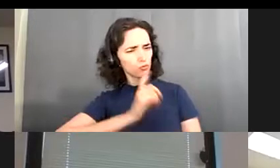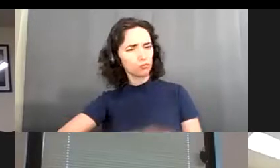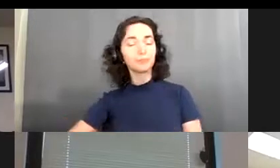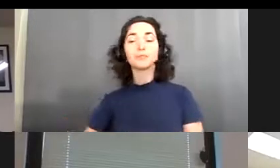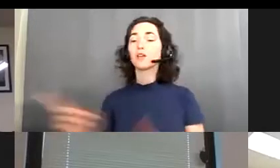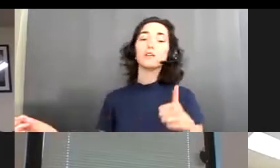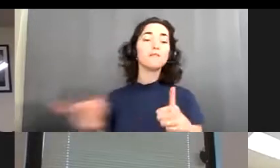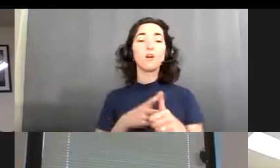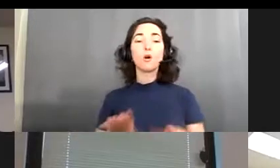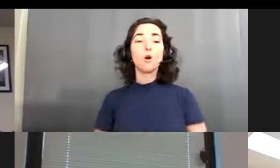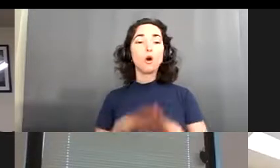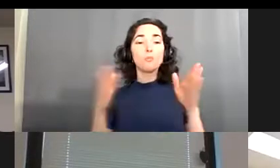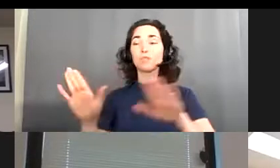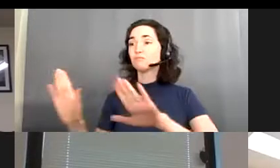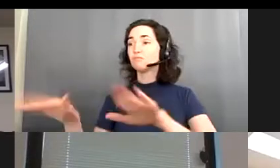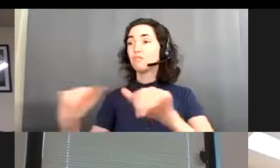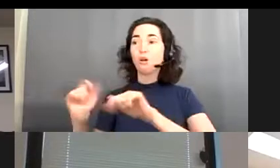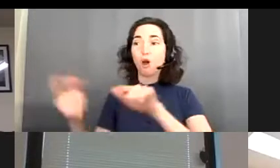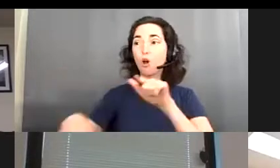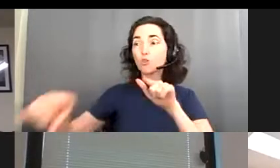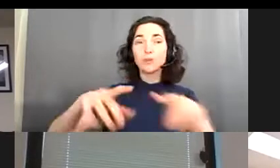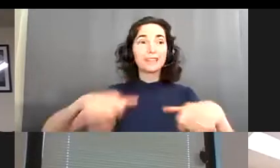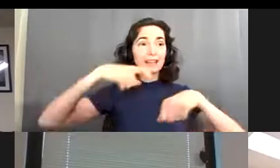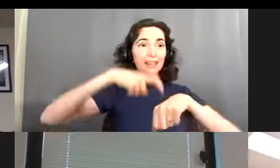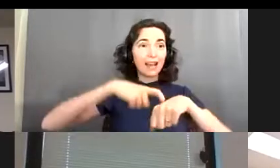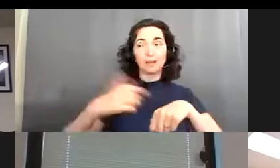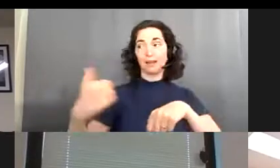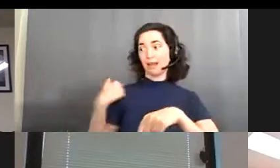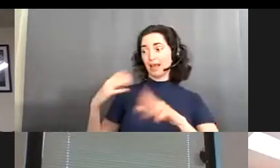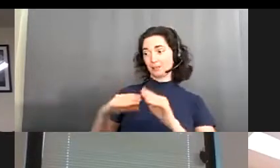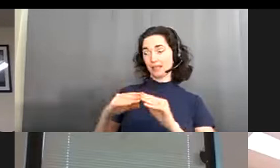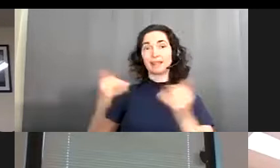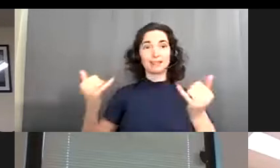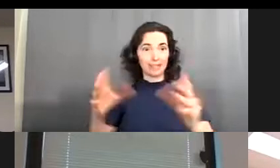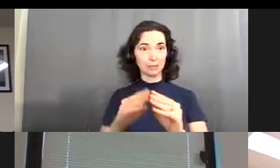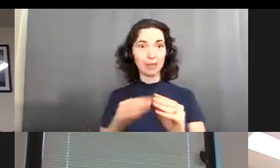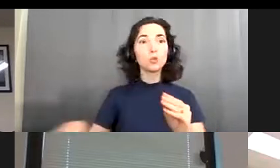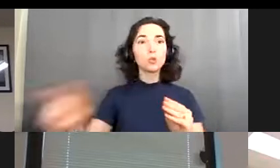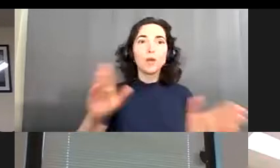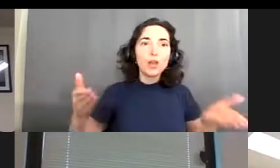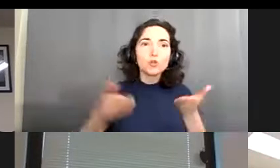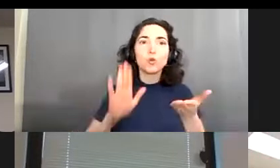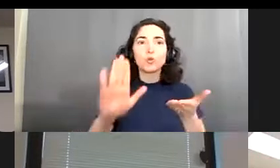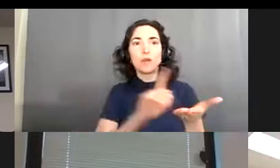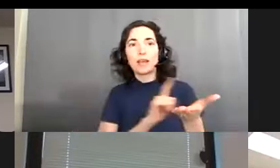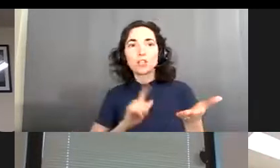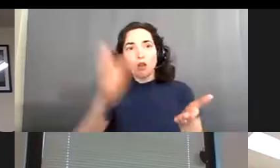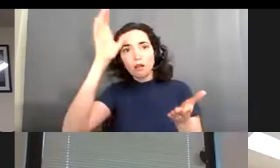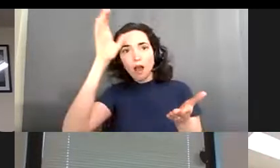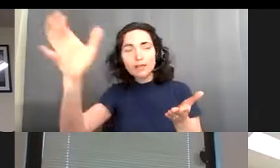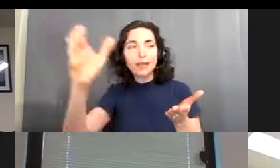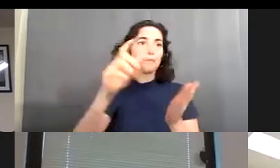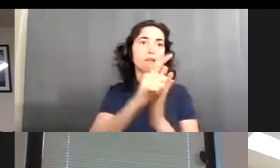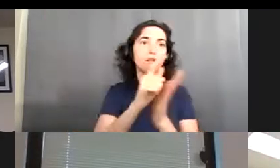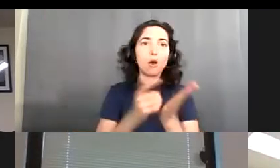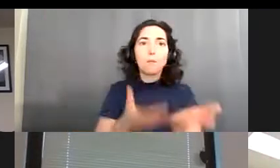thanking everybody for taking the time, both at this meeting and the previous meeting, to introduce your legislative concepts and legislative